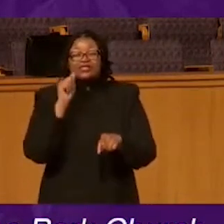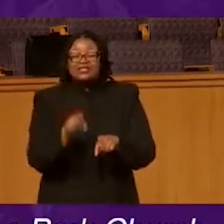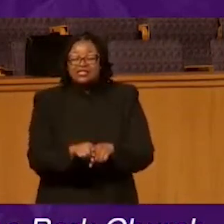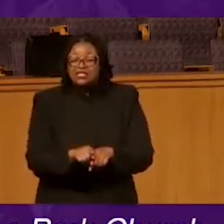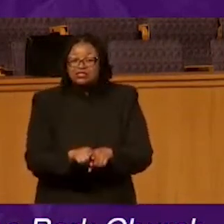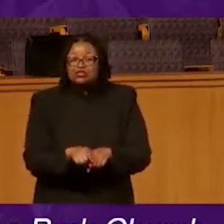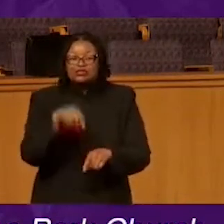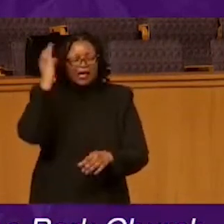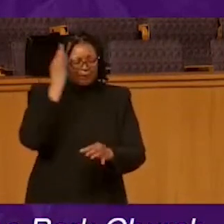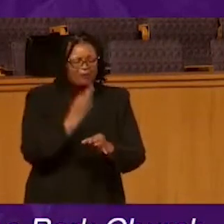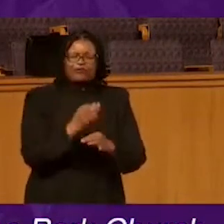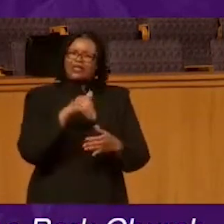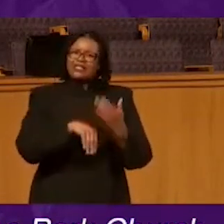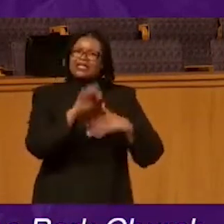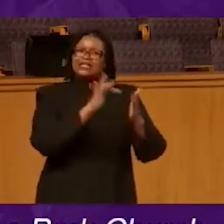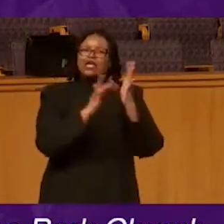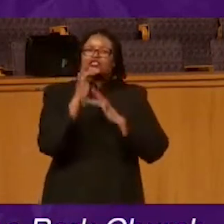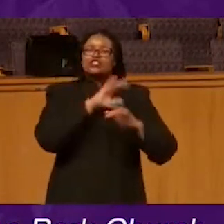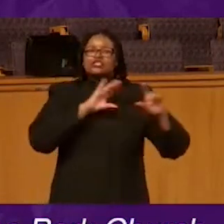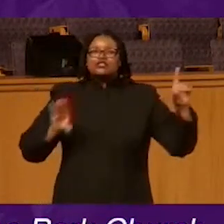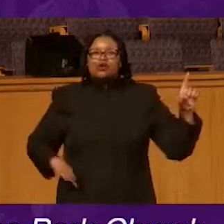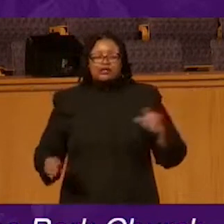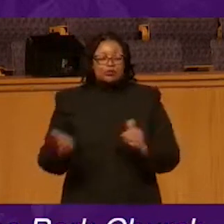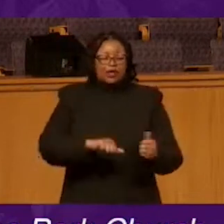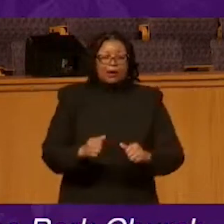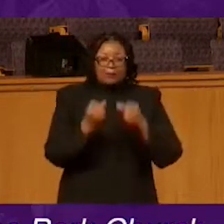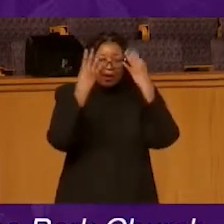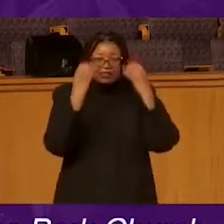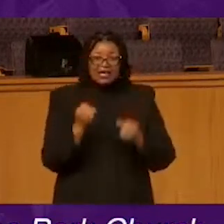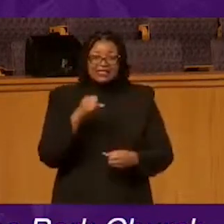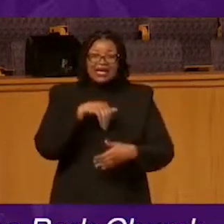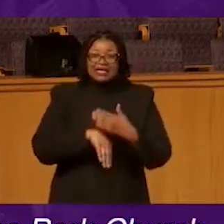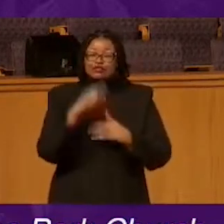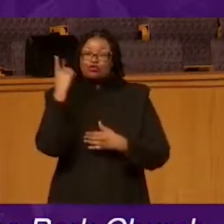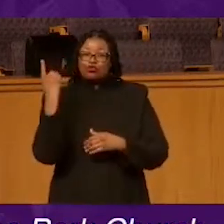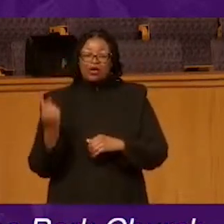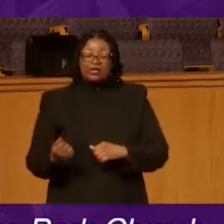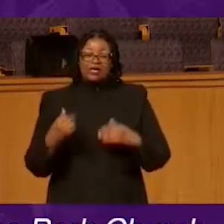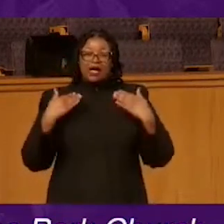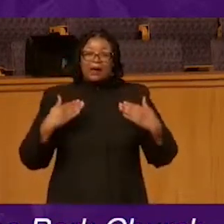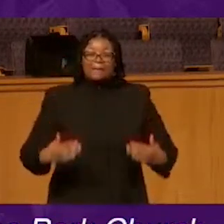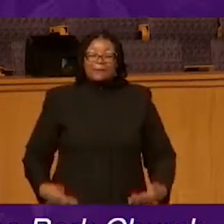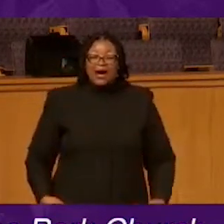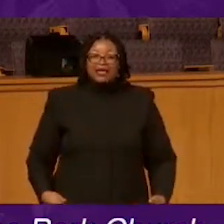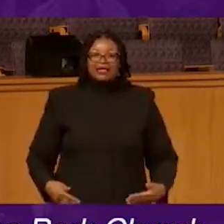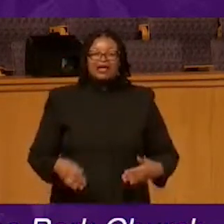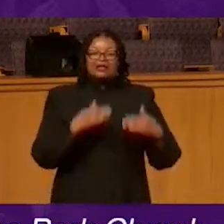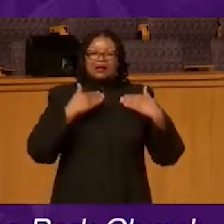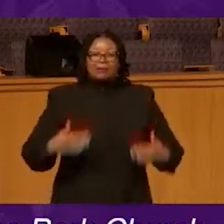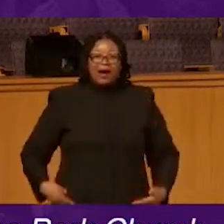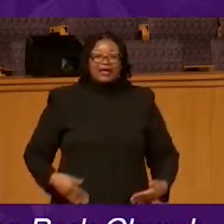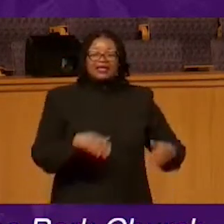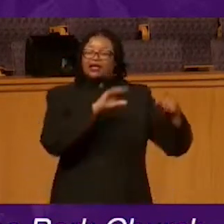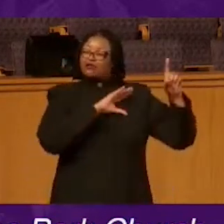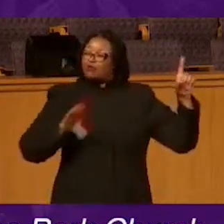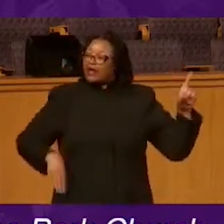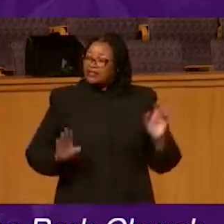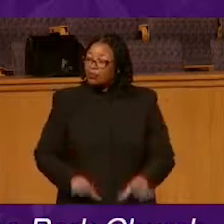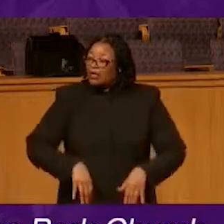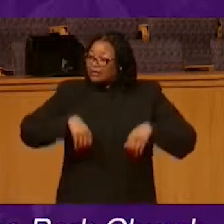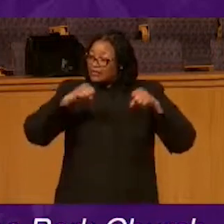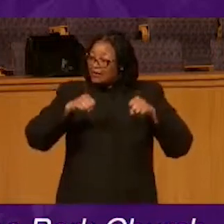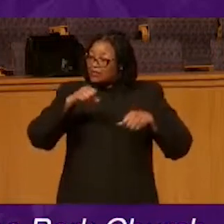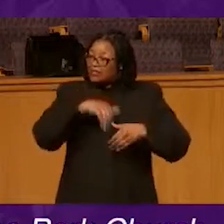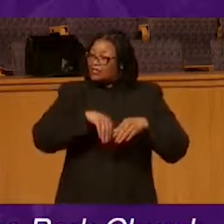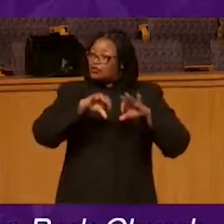By faith in Jesus Christ, we are baptized into one body, being the body of Christ. And we are adopted into